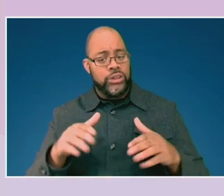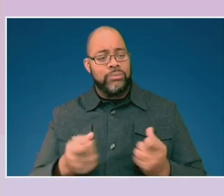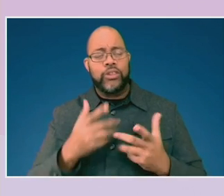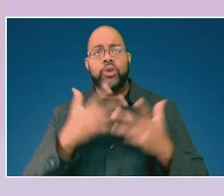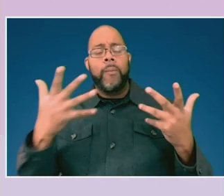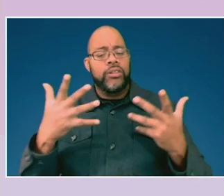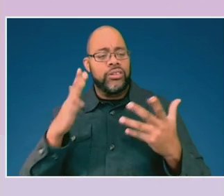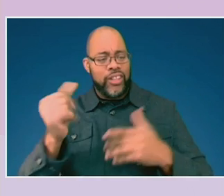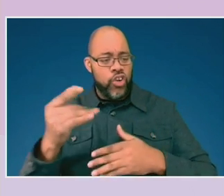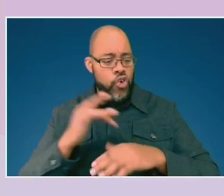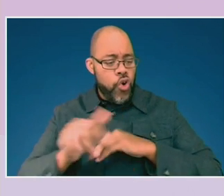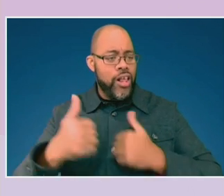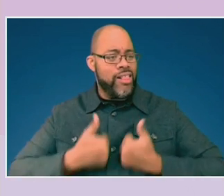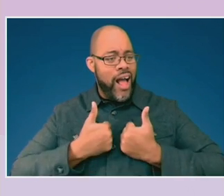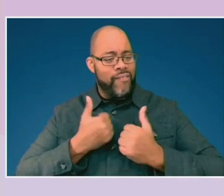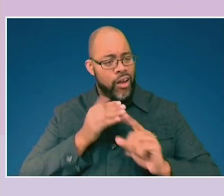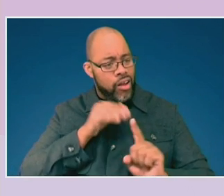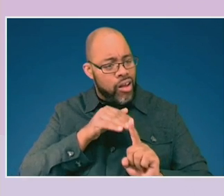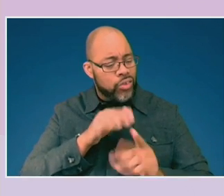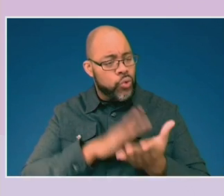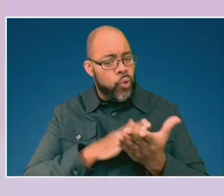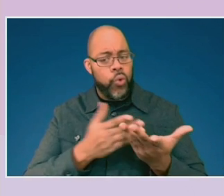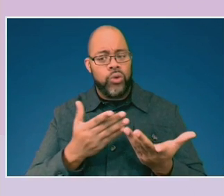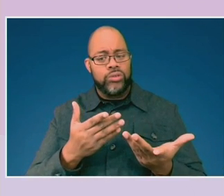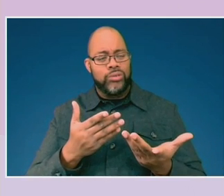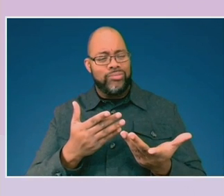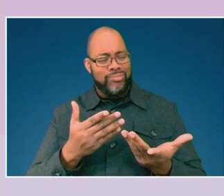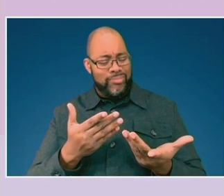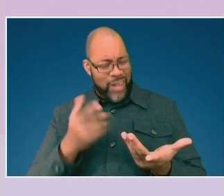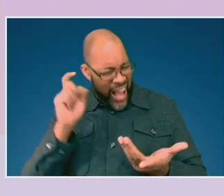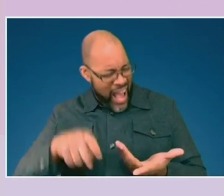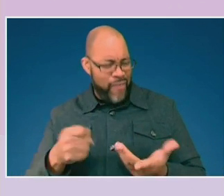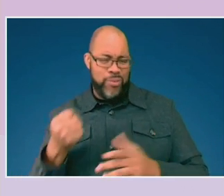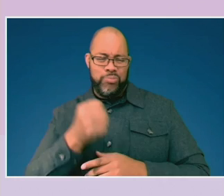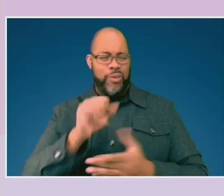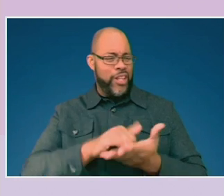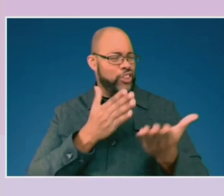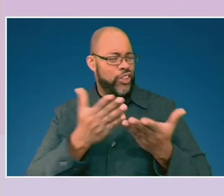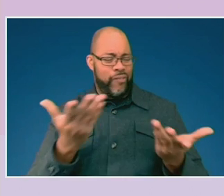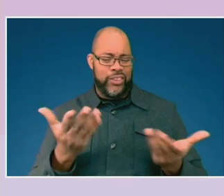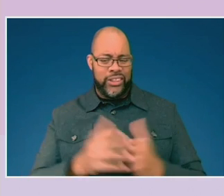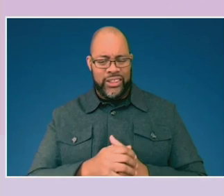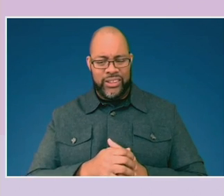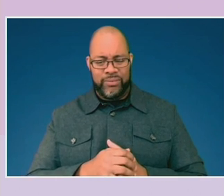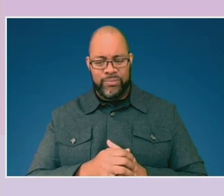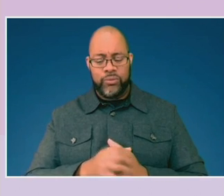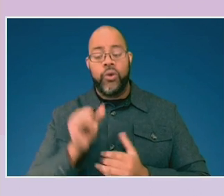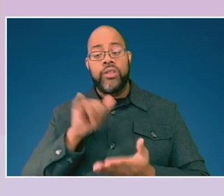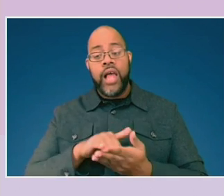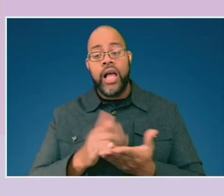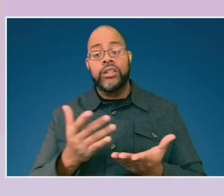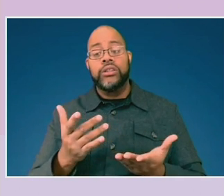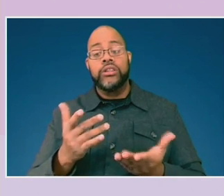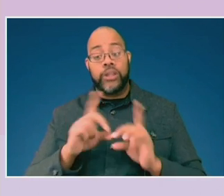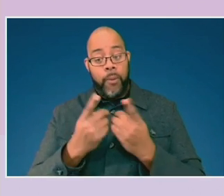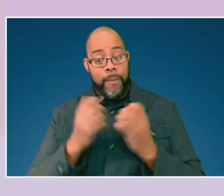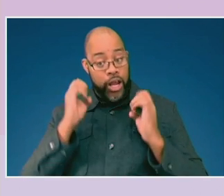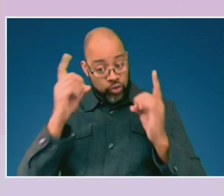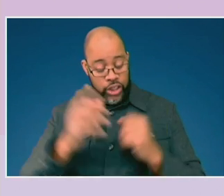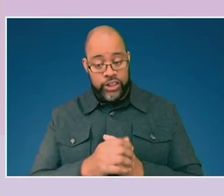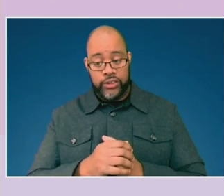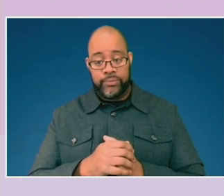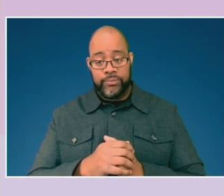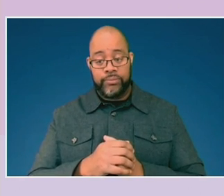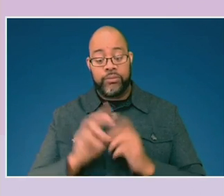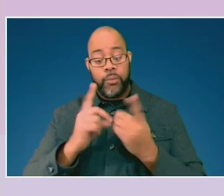of their early life, why would you not provide that service when you can? And so that's what the Department of Education, the